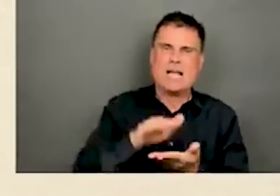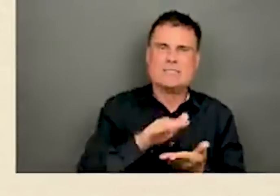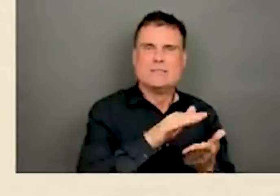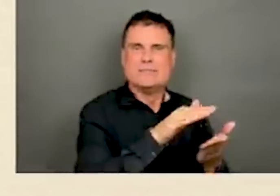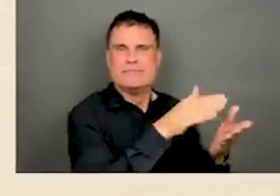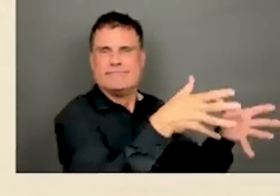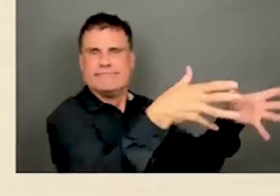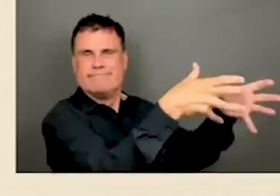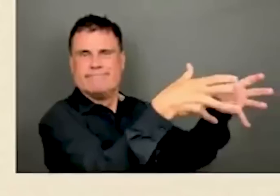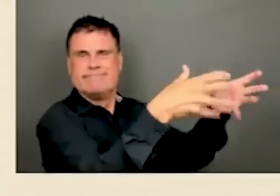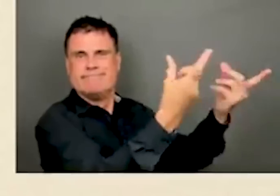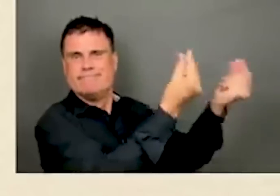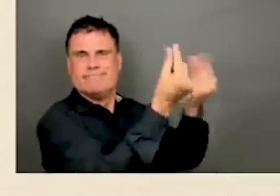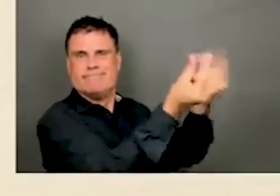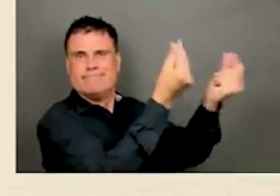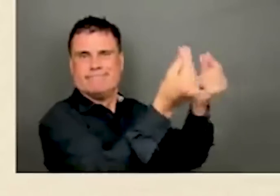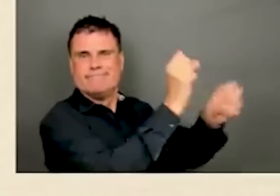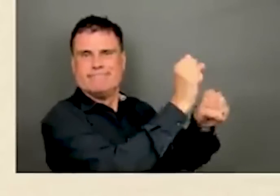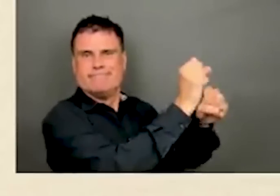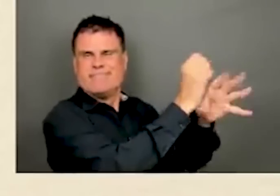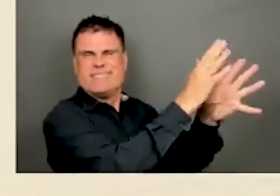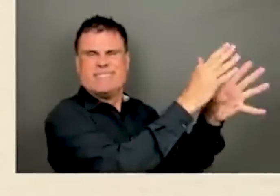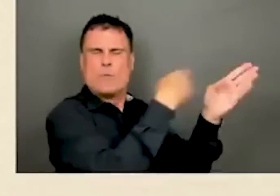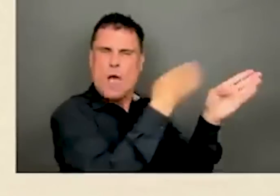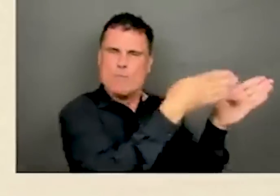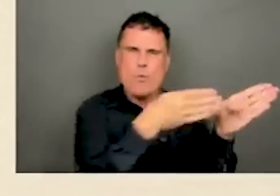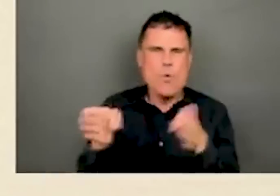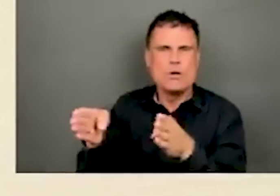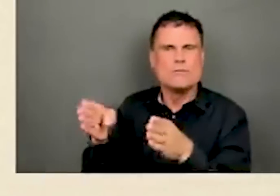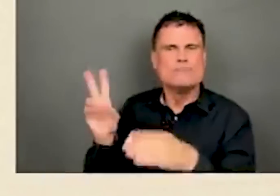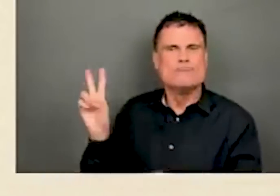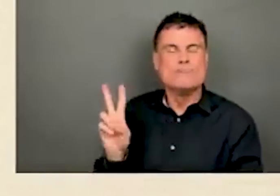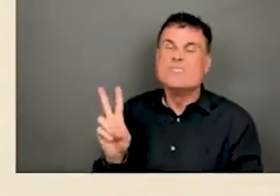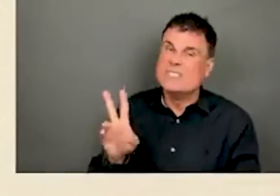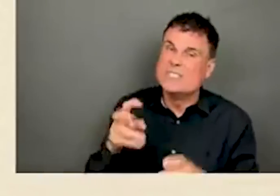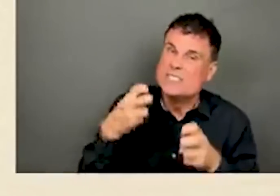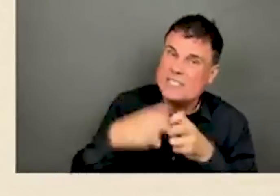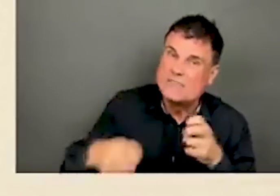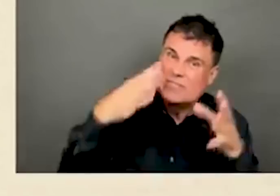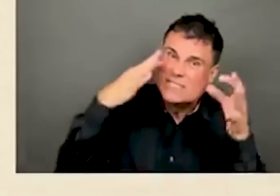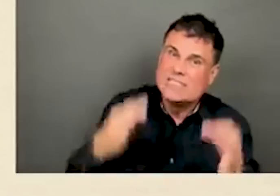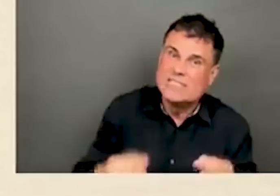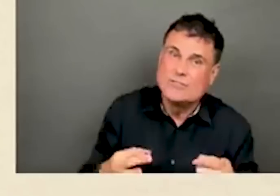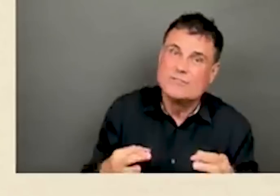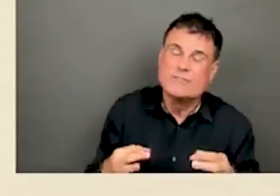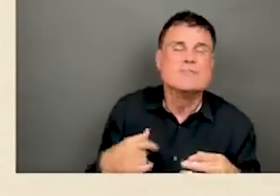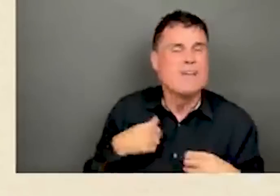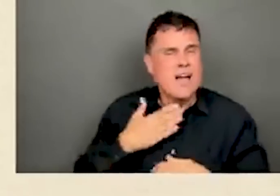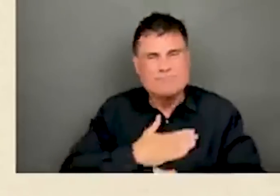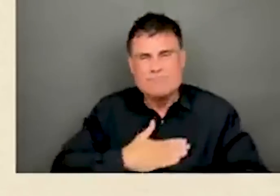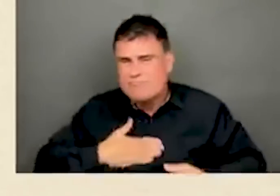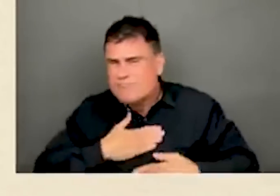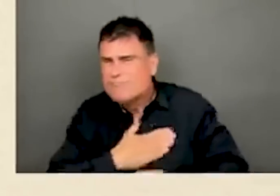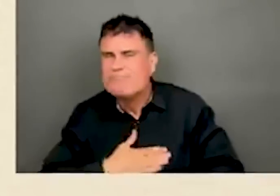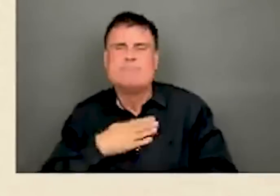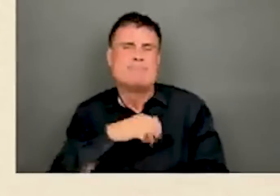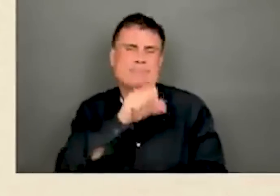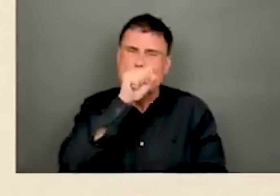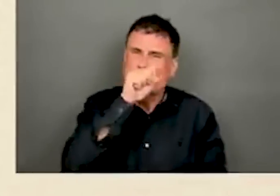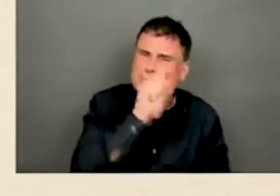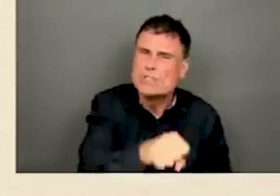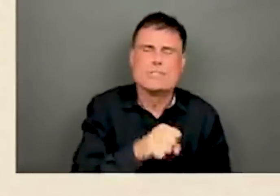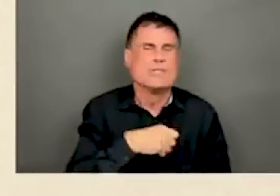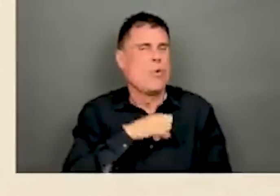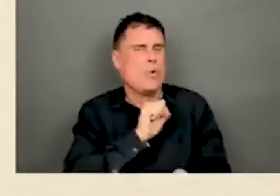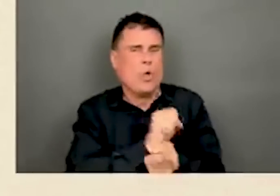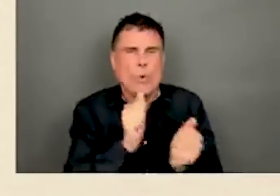difficult decision. I do love the work, and I love my colleagues, and it's very rare. I've been a student of history,